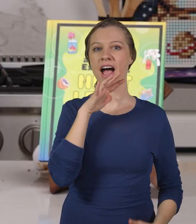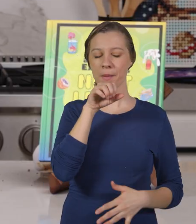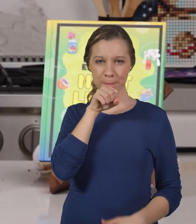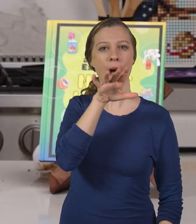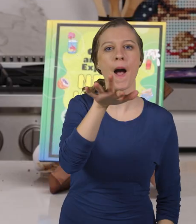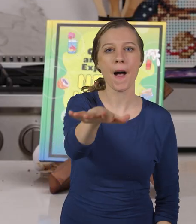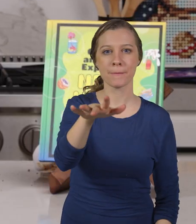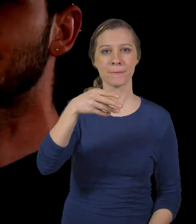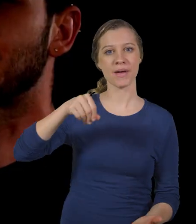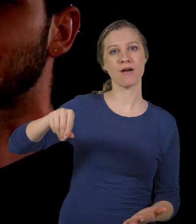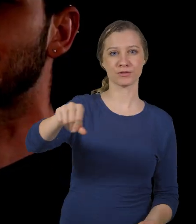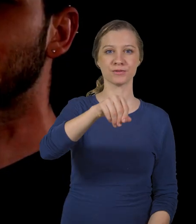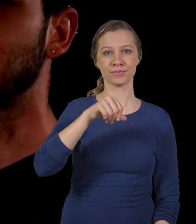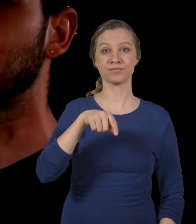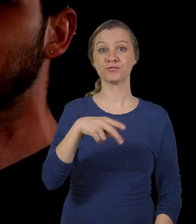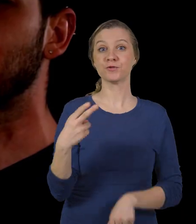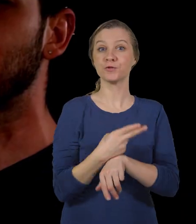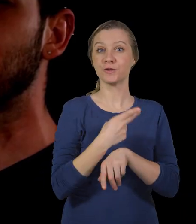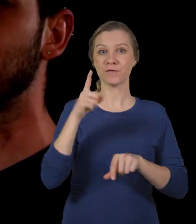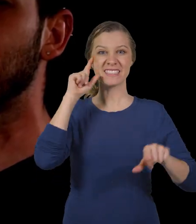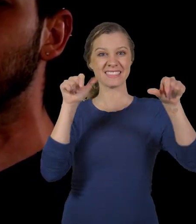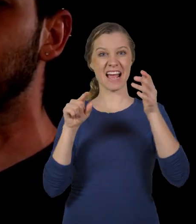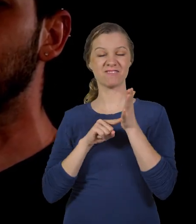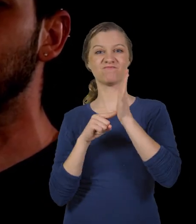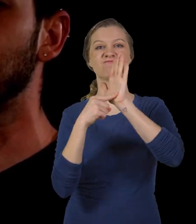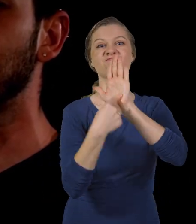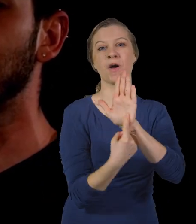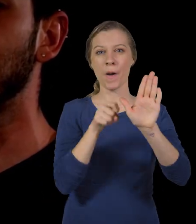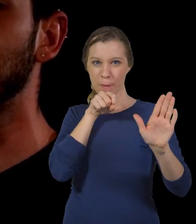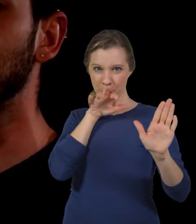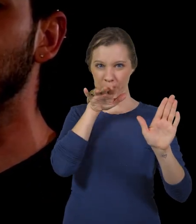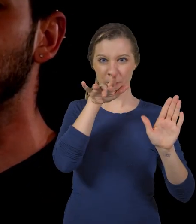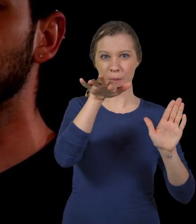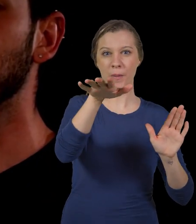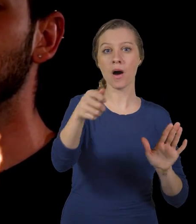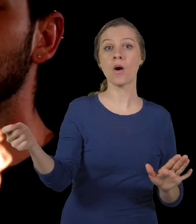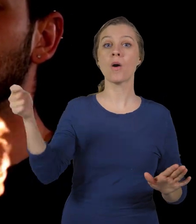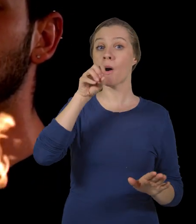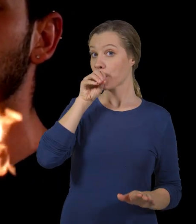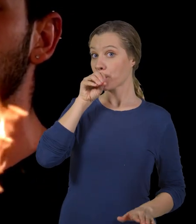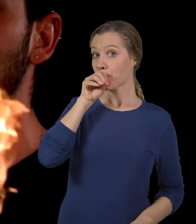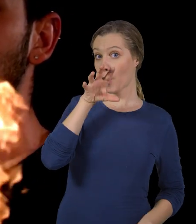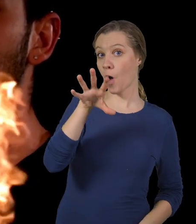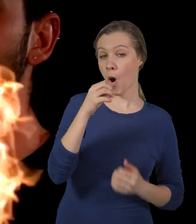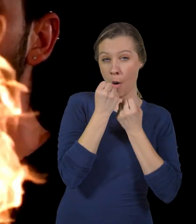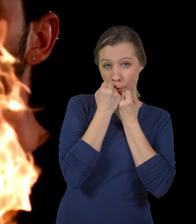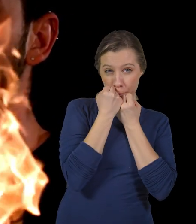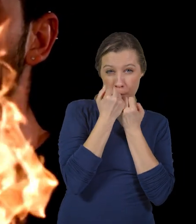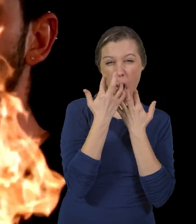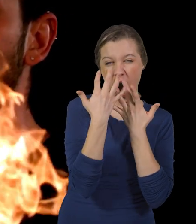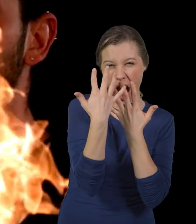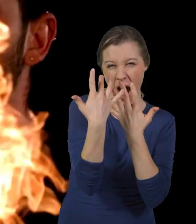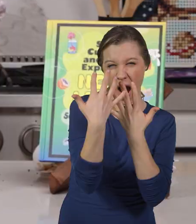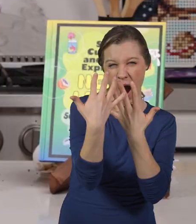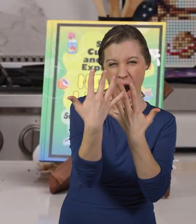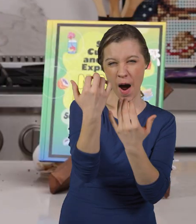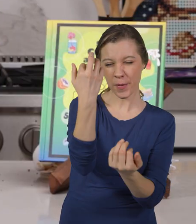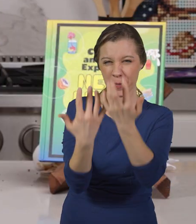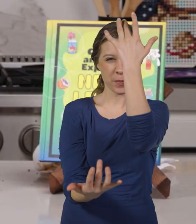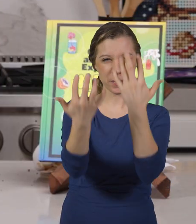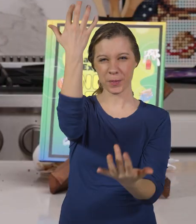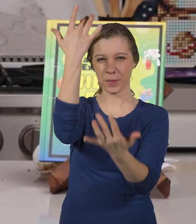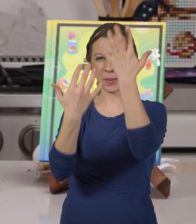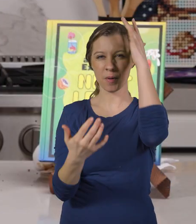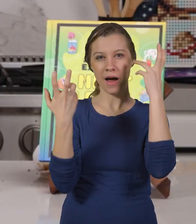those science demonstrations where somebody blows it out of their mouth and lights it on fire, and it creates that dragon flame effect. The